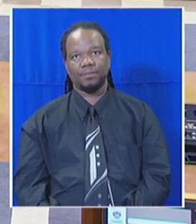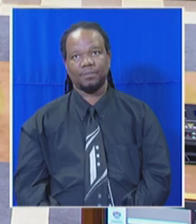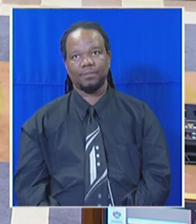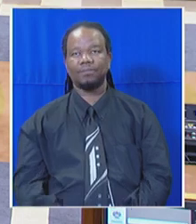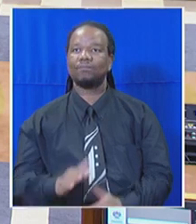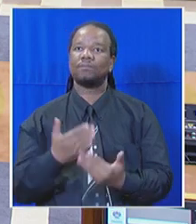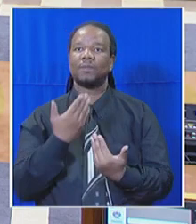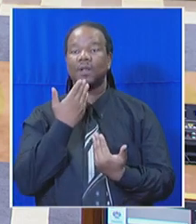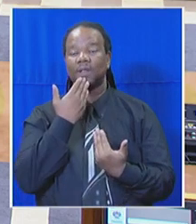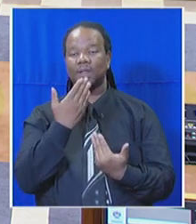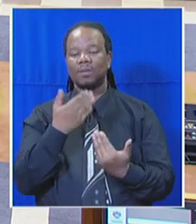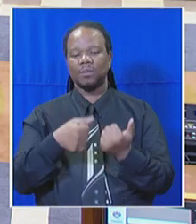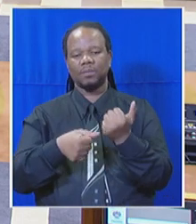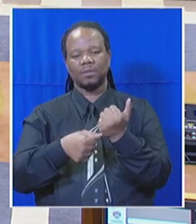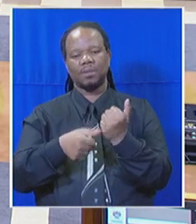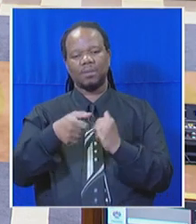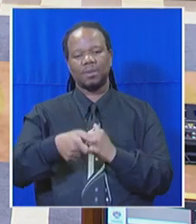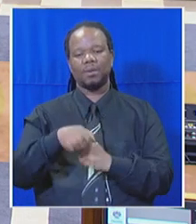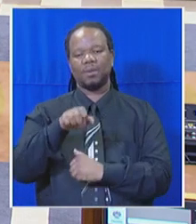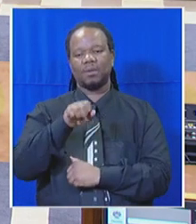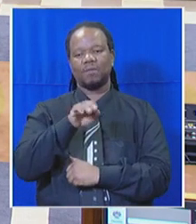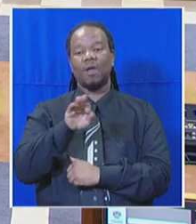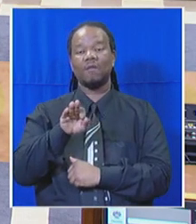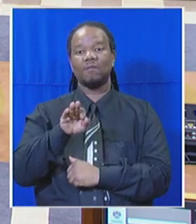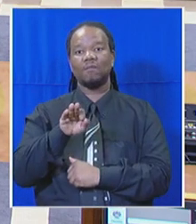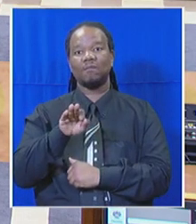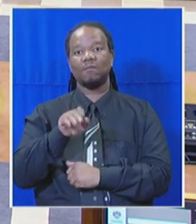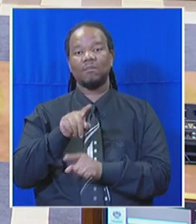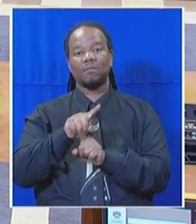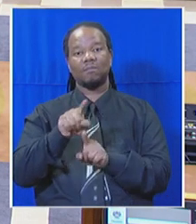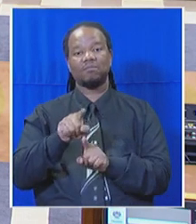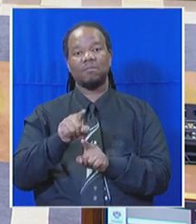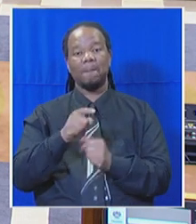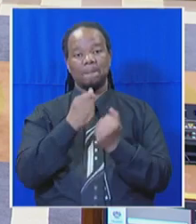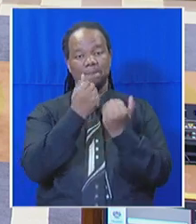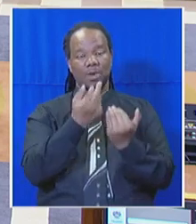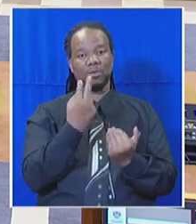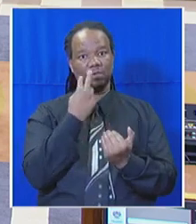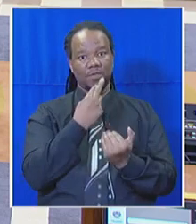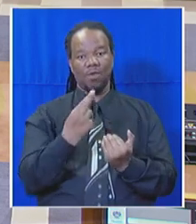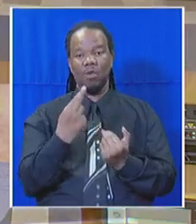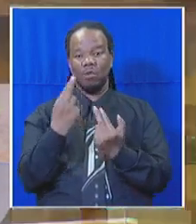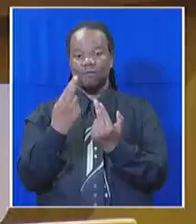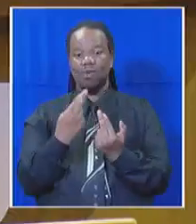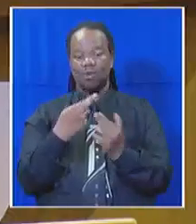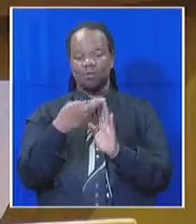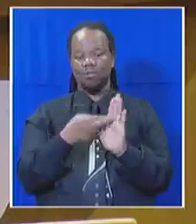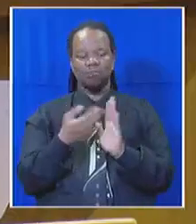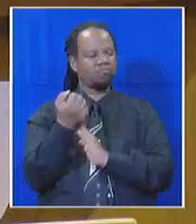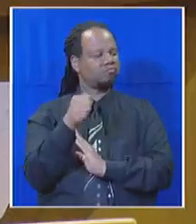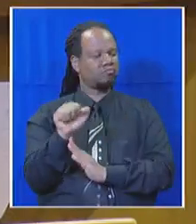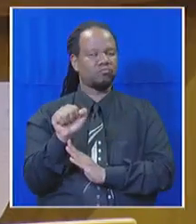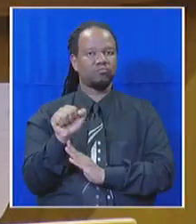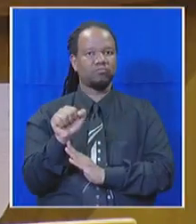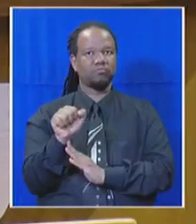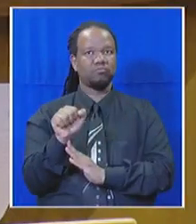Thank you, Deputy Speaker. EFF reject the adoption of budget review and recommendation report tabled before